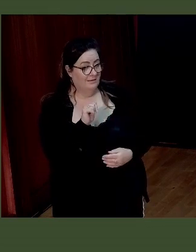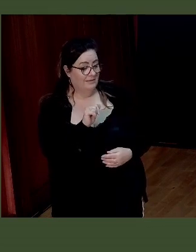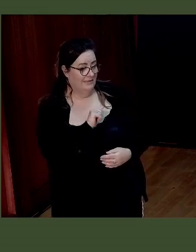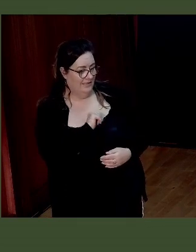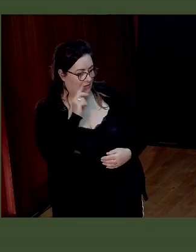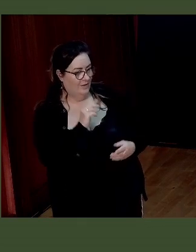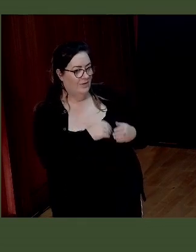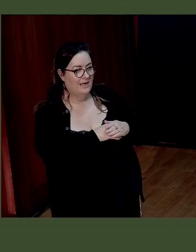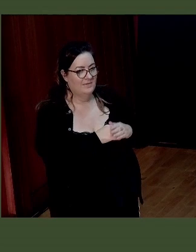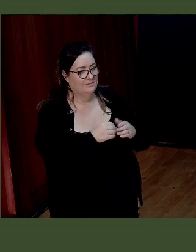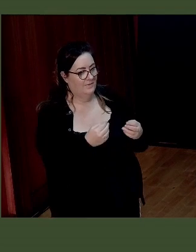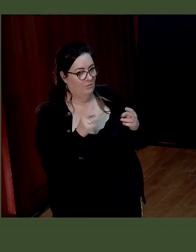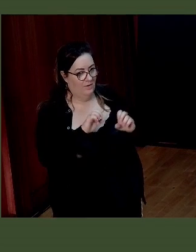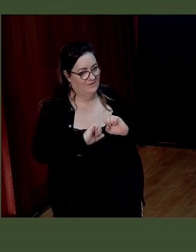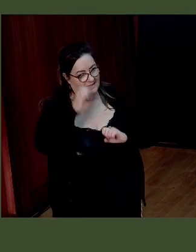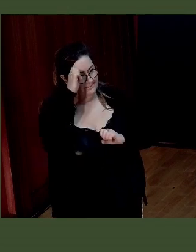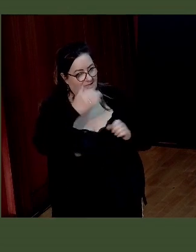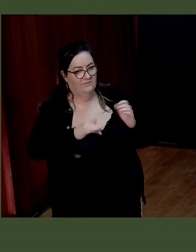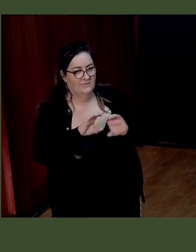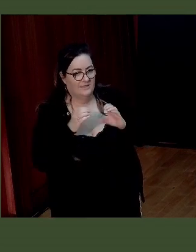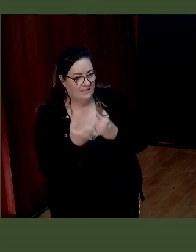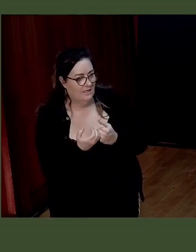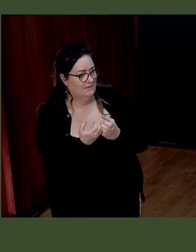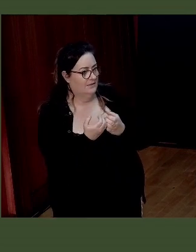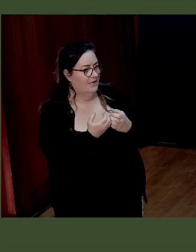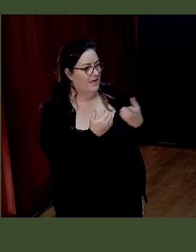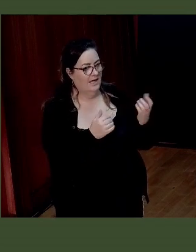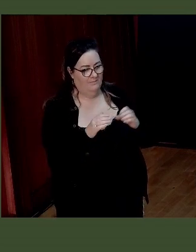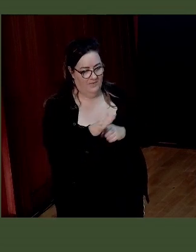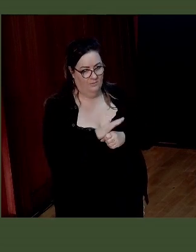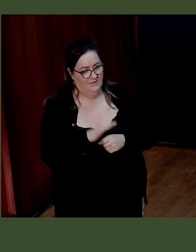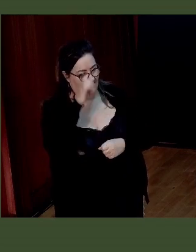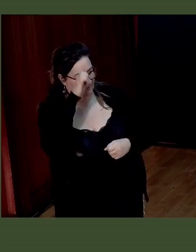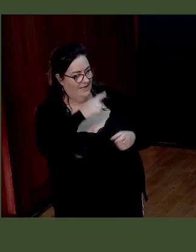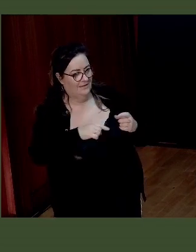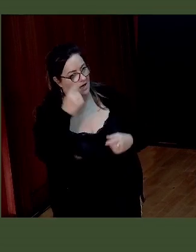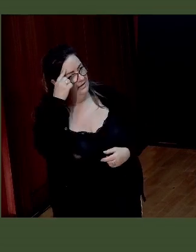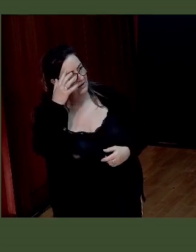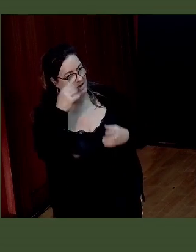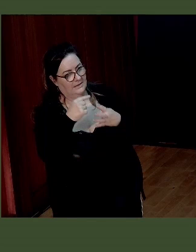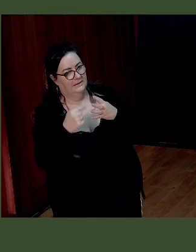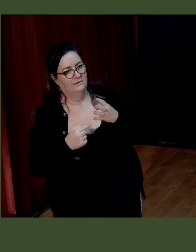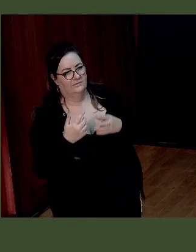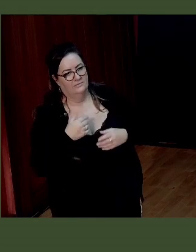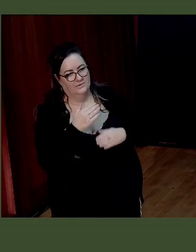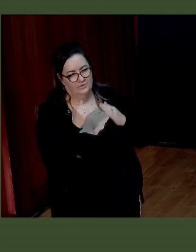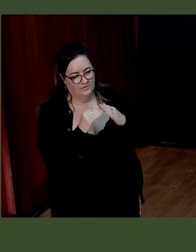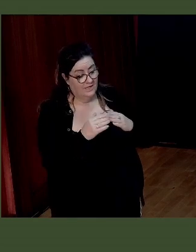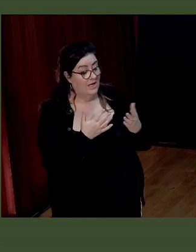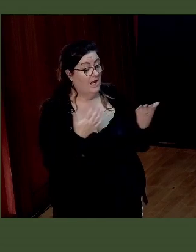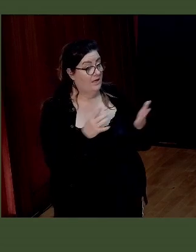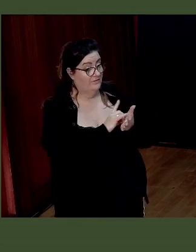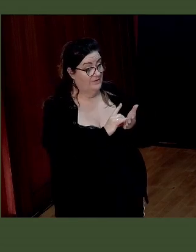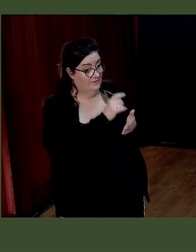publicly constrained by gender norms, informed by faith-based and secular conservative ideals. Indeed, as many